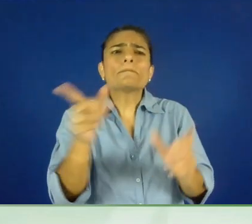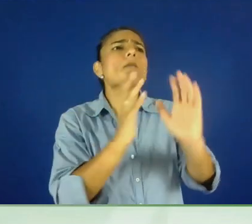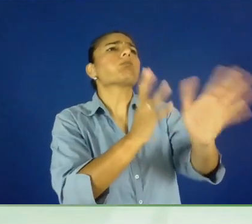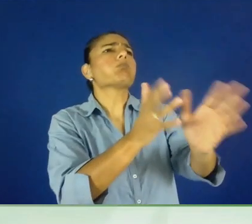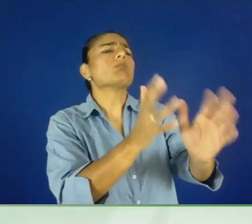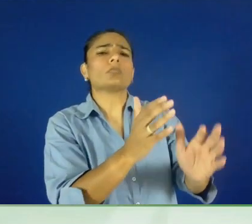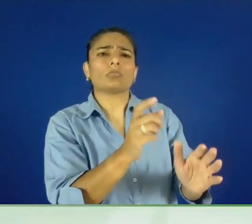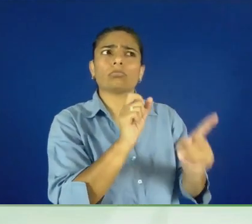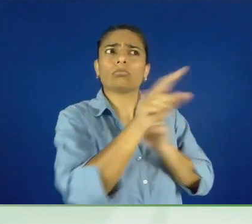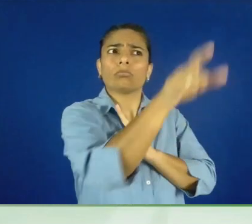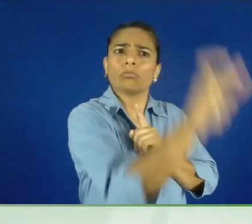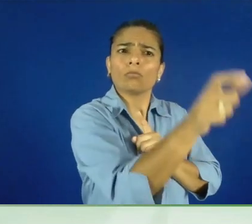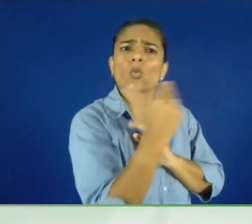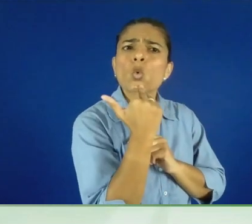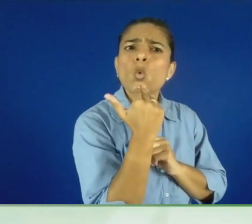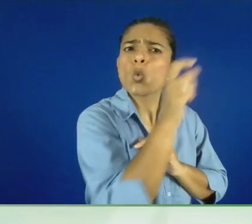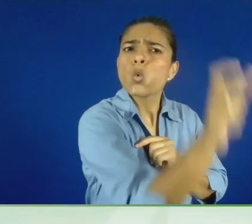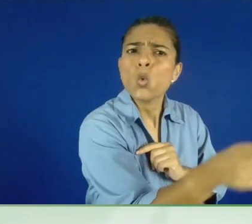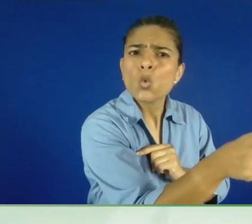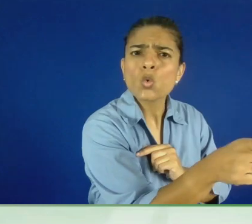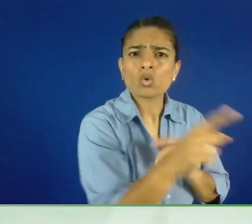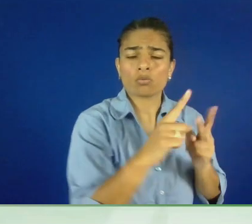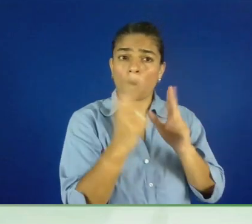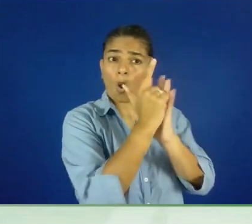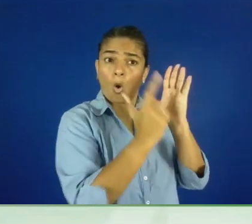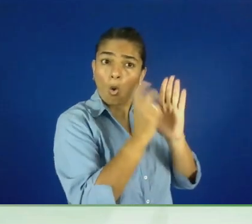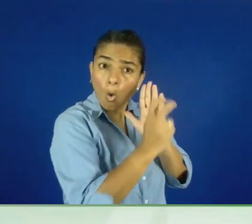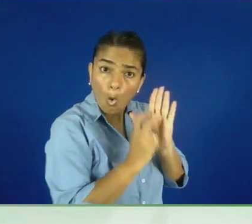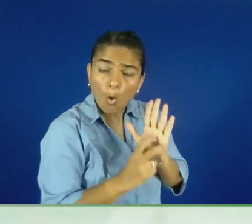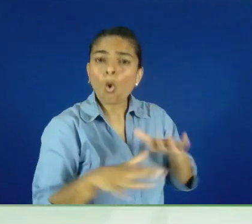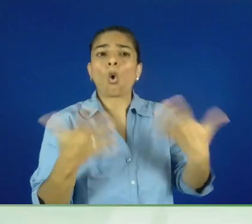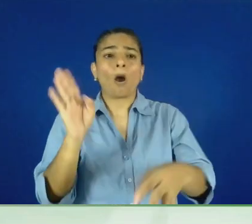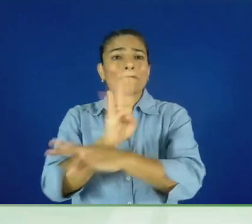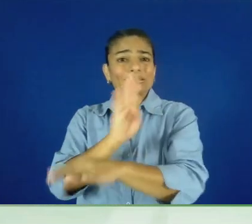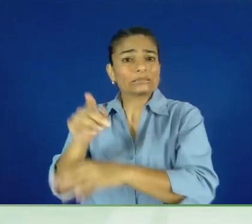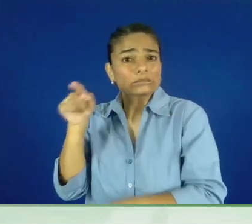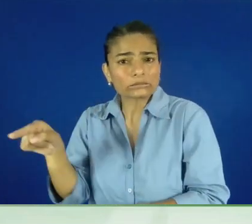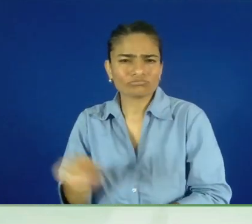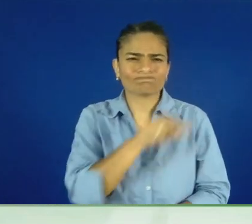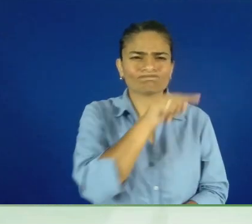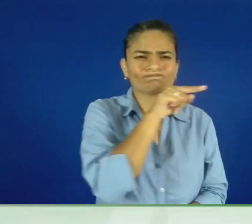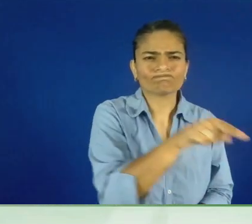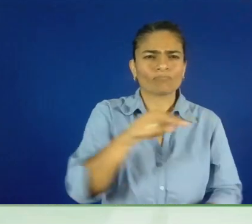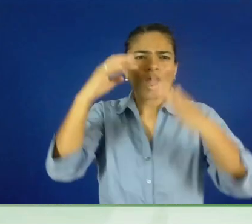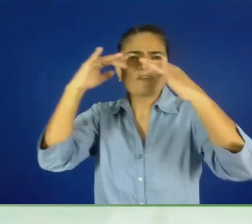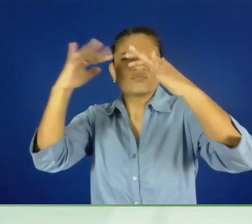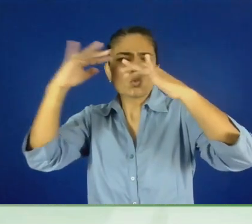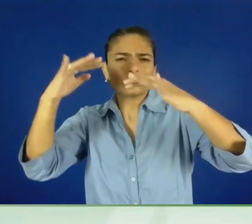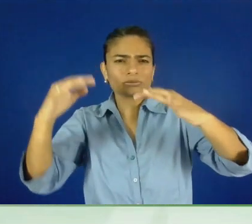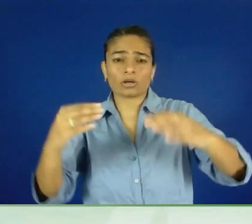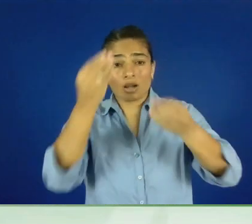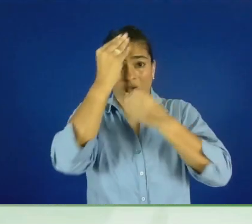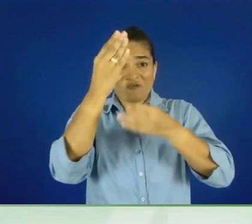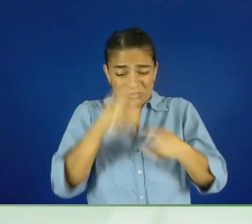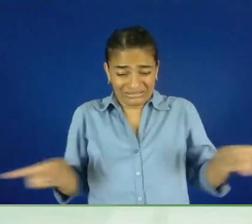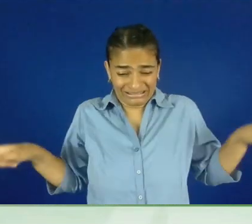it's the same message. You just have to sort of translate it authentically for each of these different groups. And Susan, what